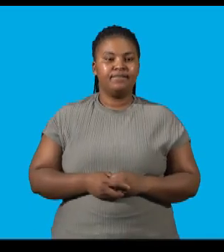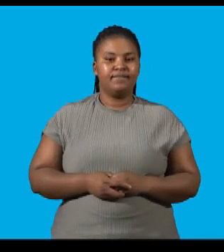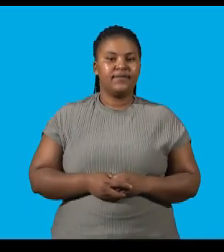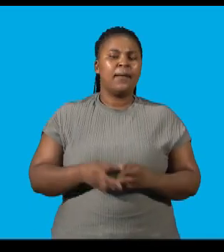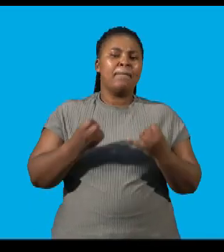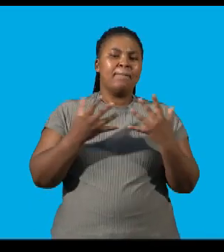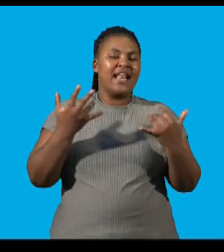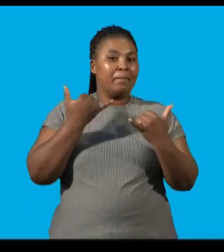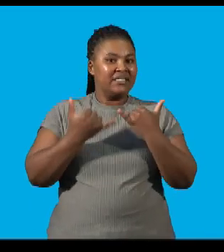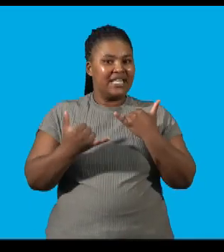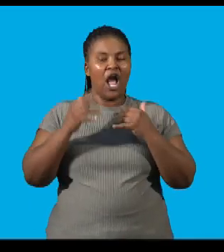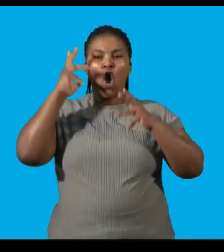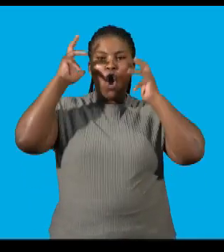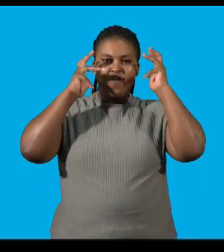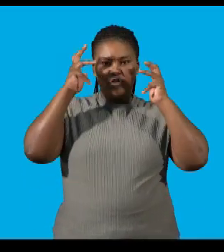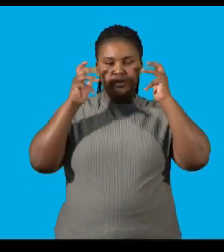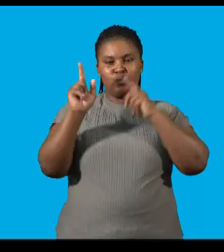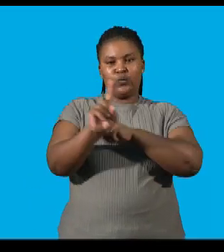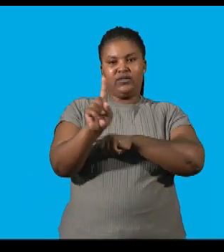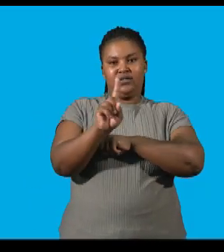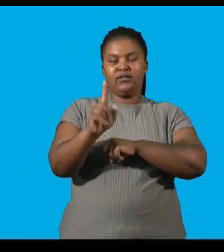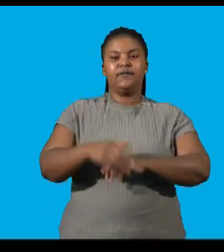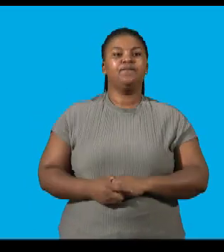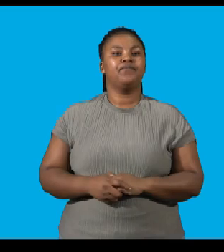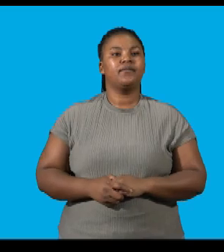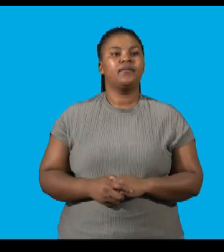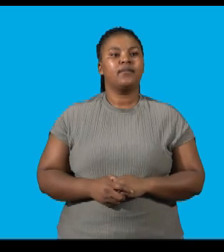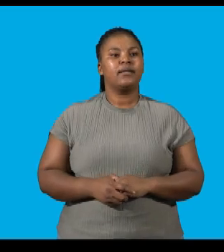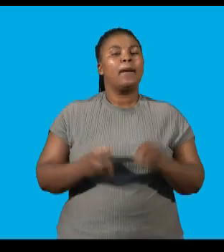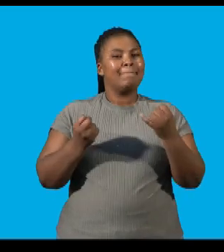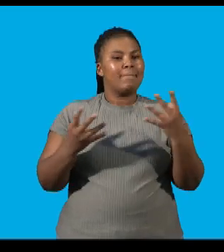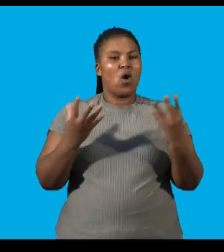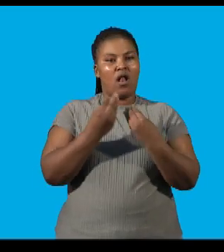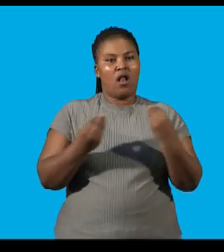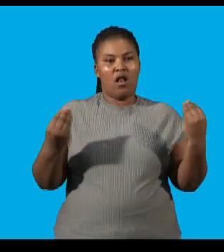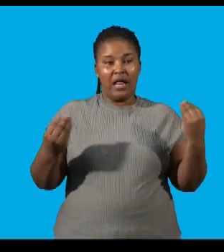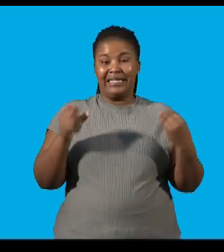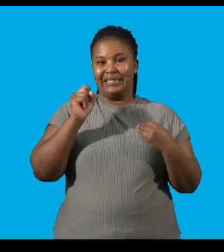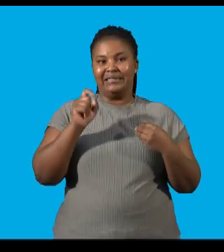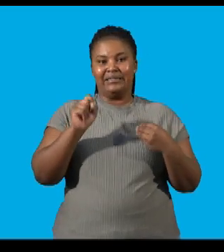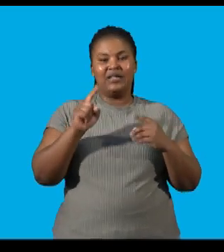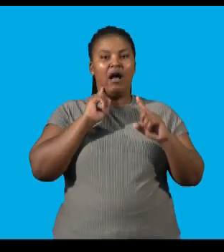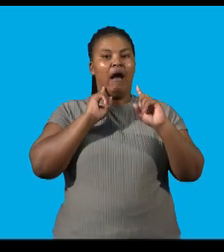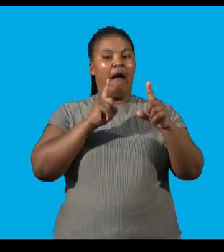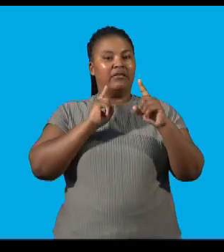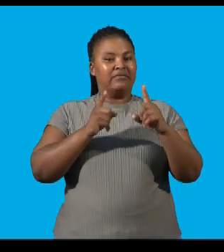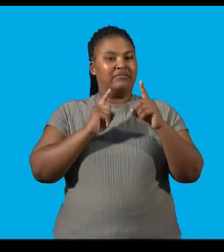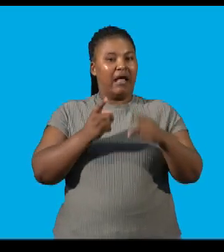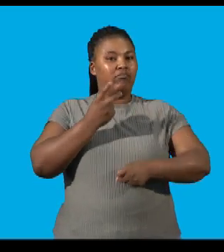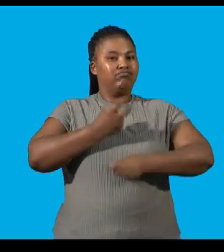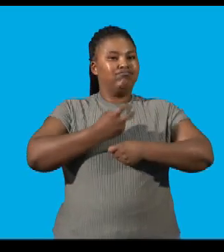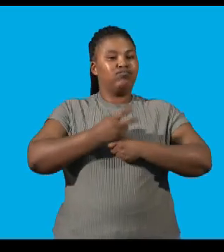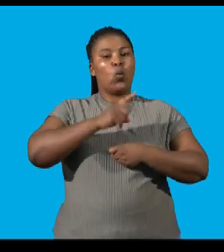Common content errors and misconceptions. Most candidates perform poorly in this topic as